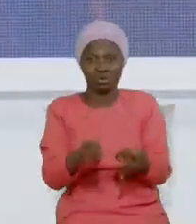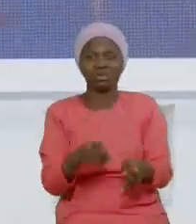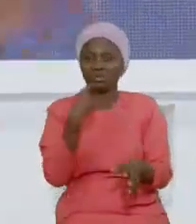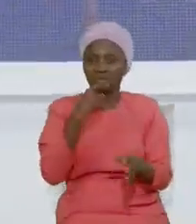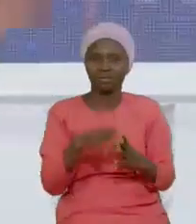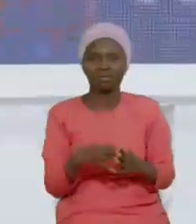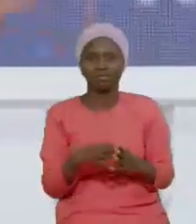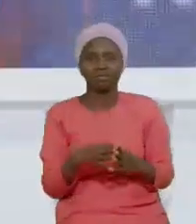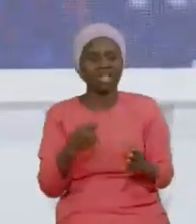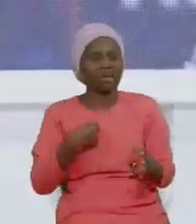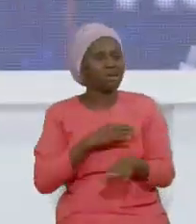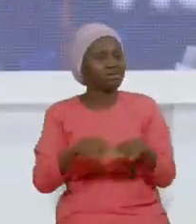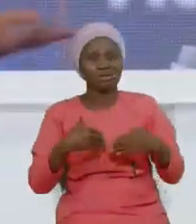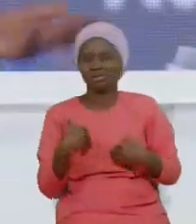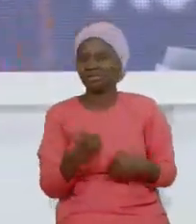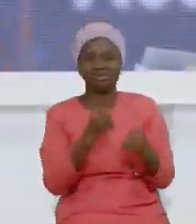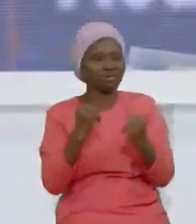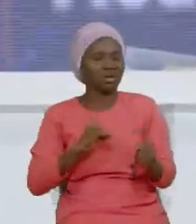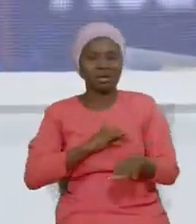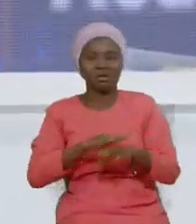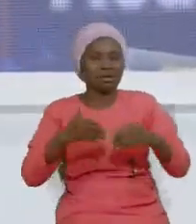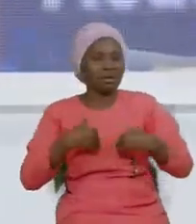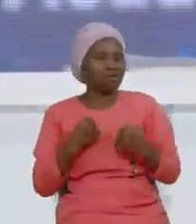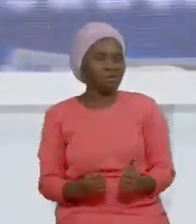I have no strength, I have no power, old creature.